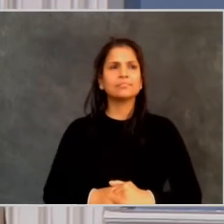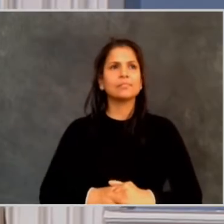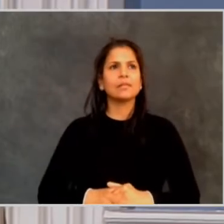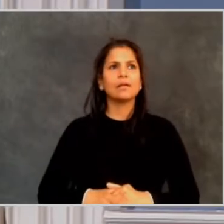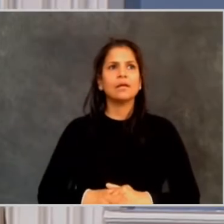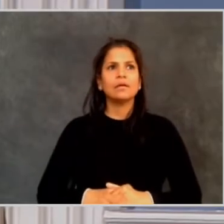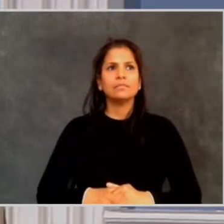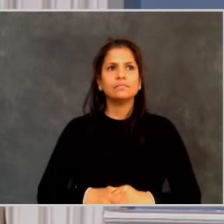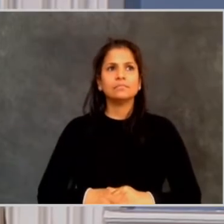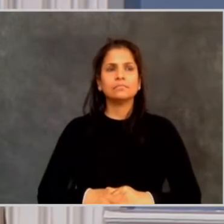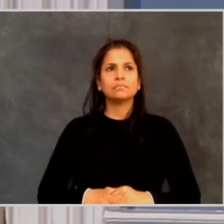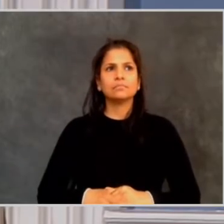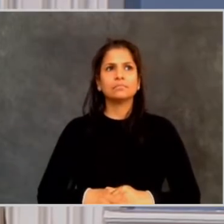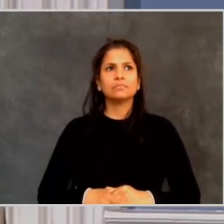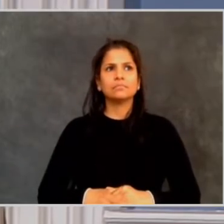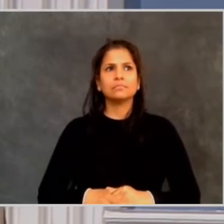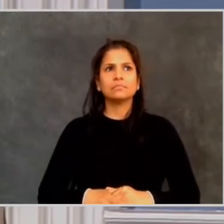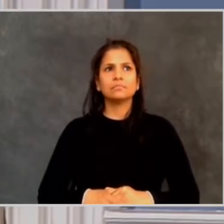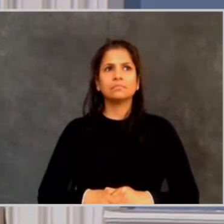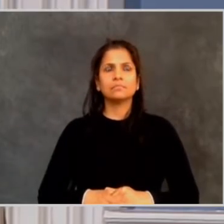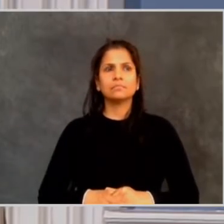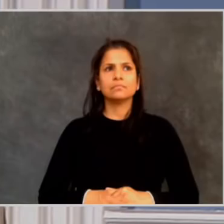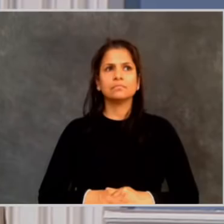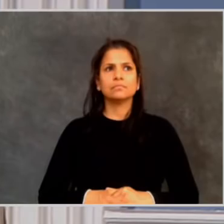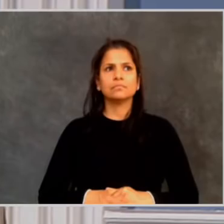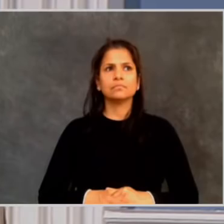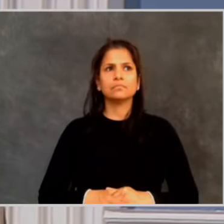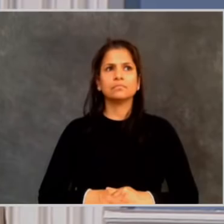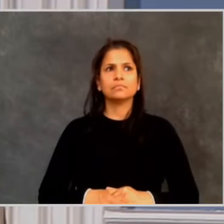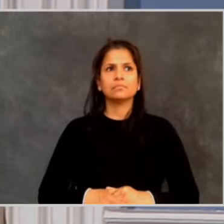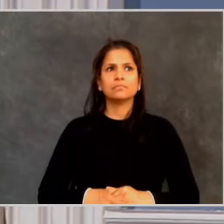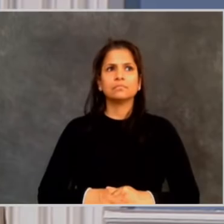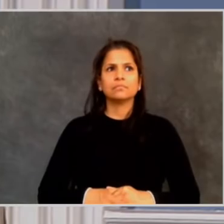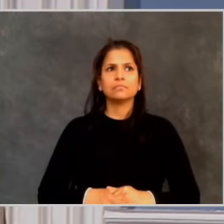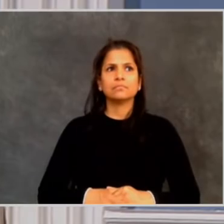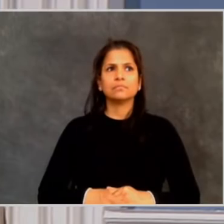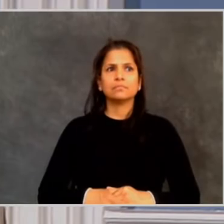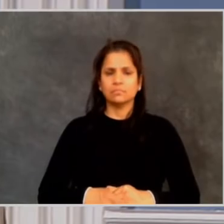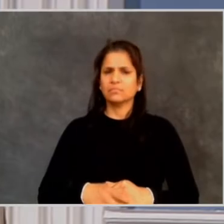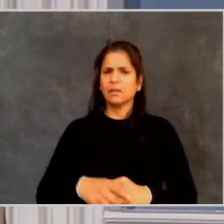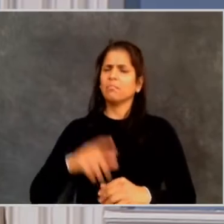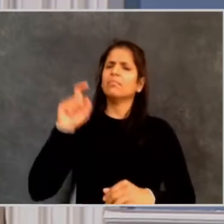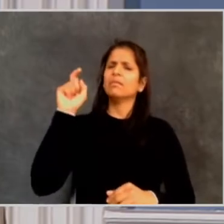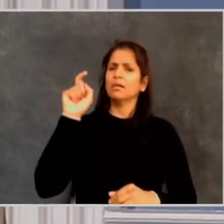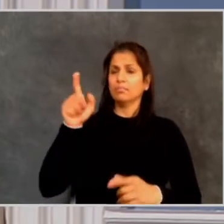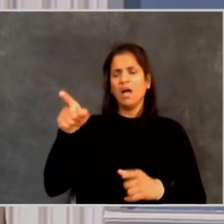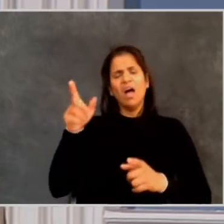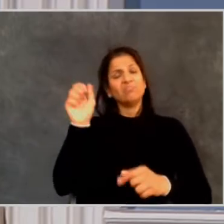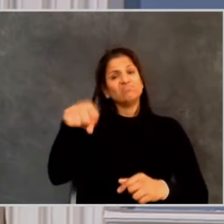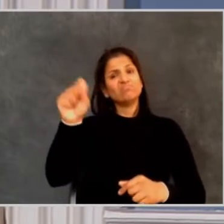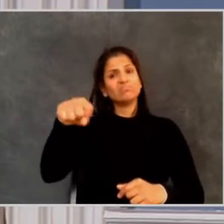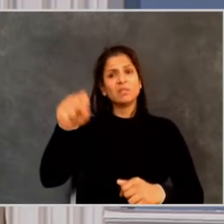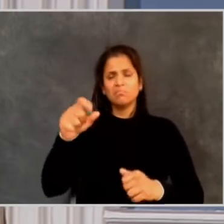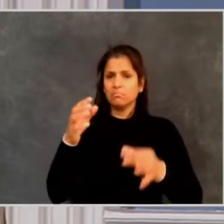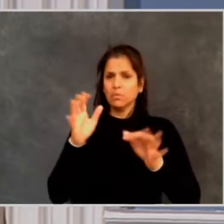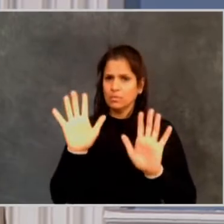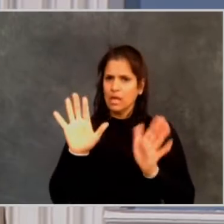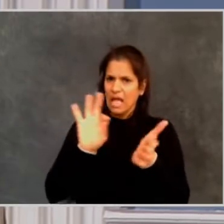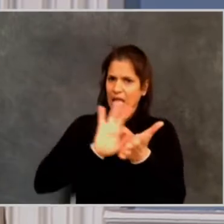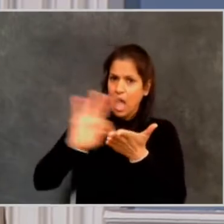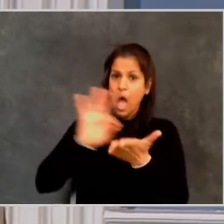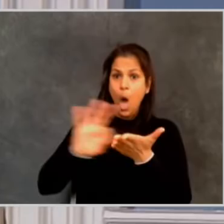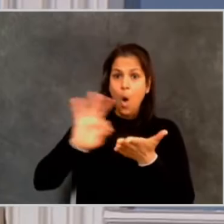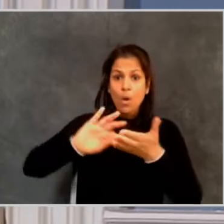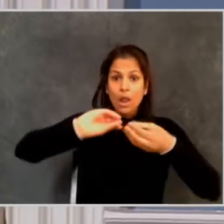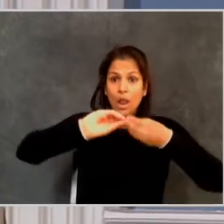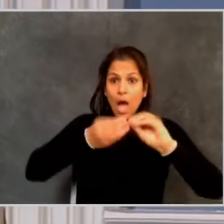the fact that our reporting is only as good as the quality of the data that we get in. And it's been a